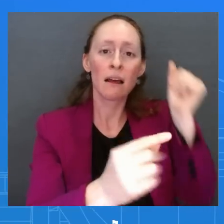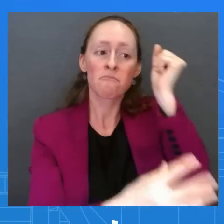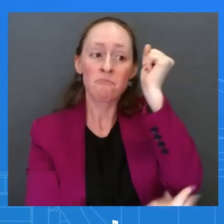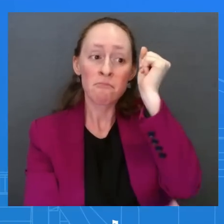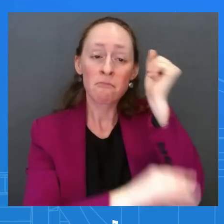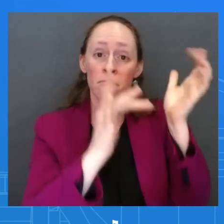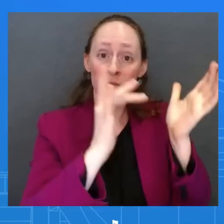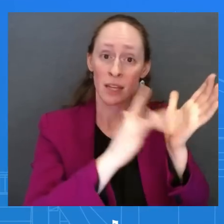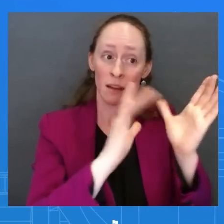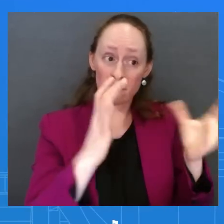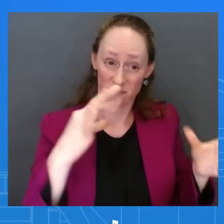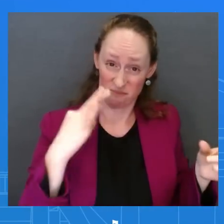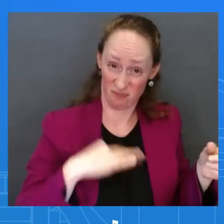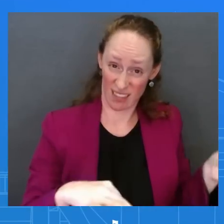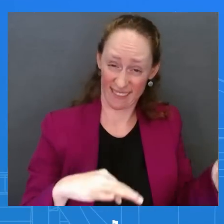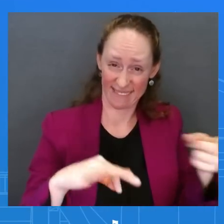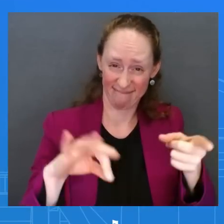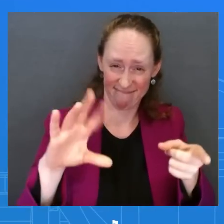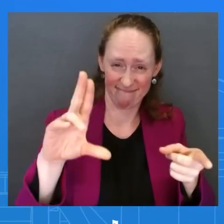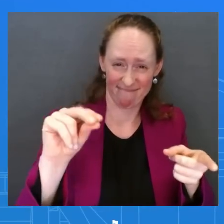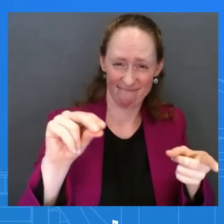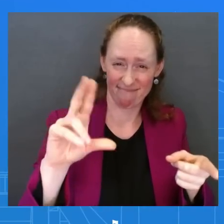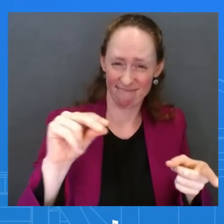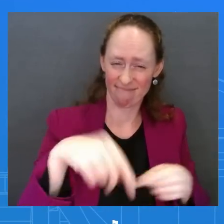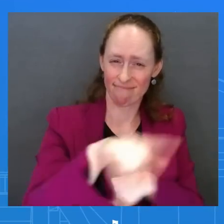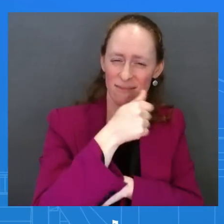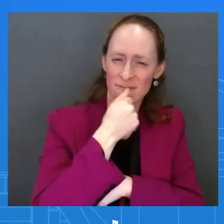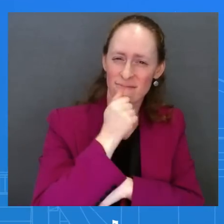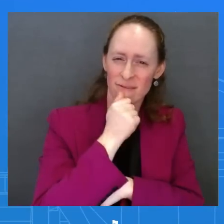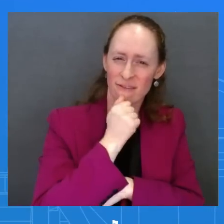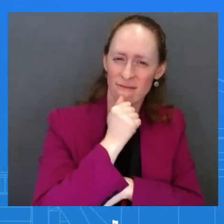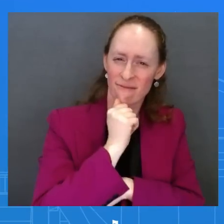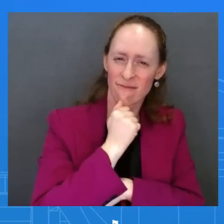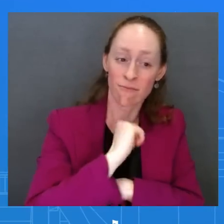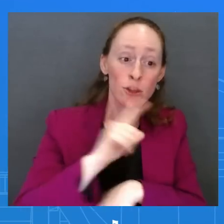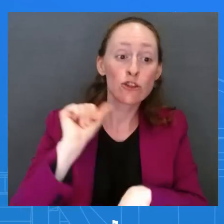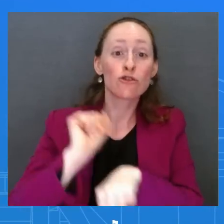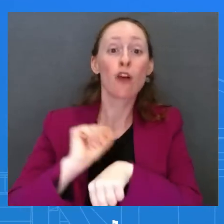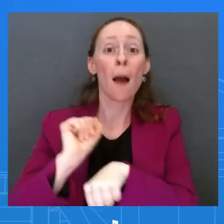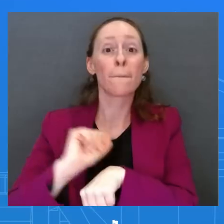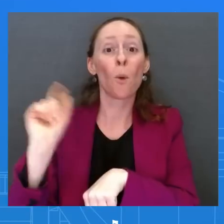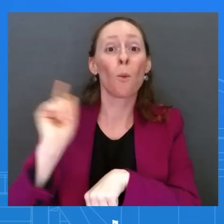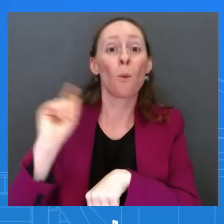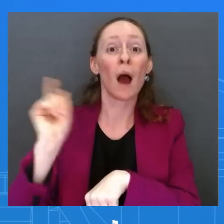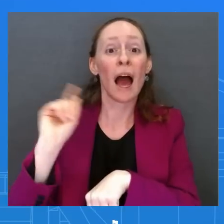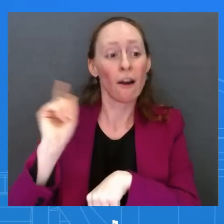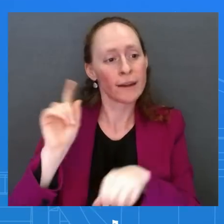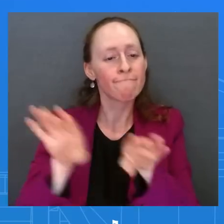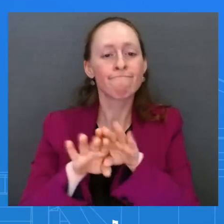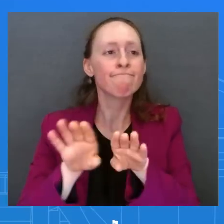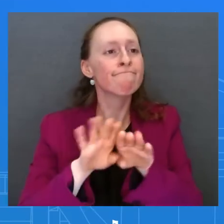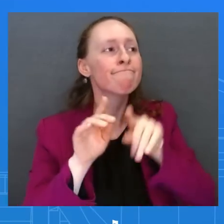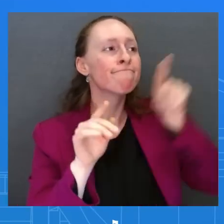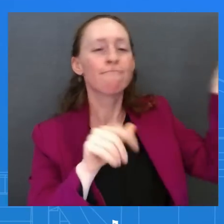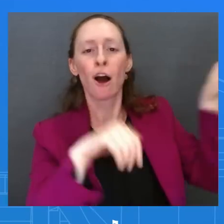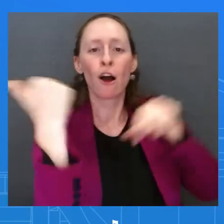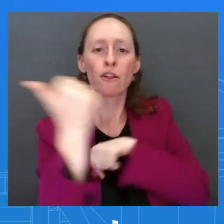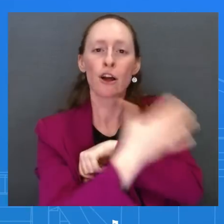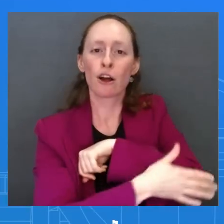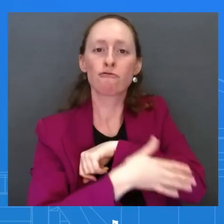outsources jobs and raised utility bills for families. That's why the president is making sure that we're bringing jobs back to the United